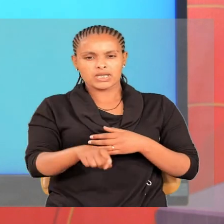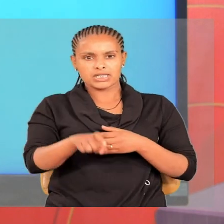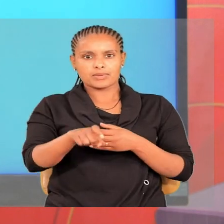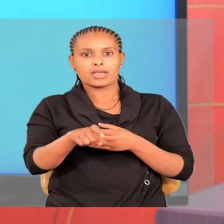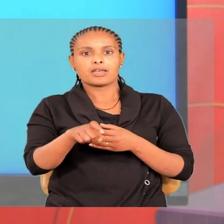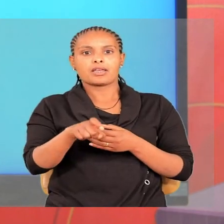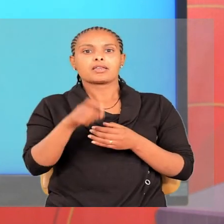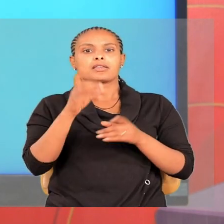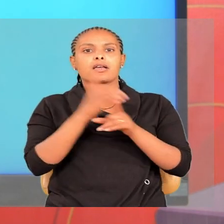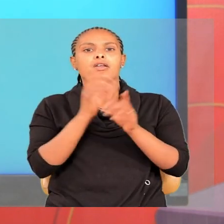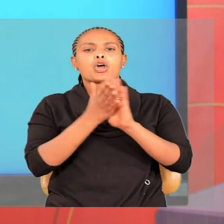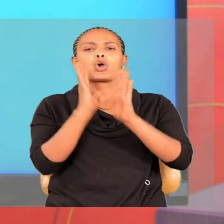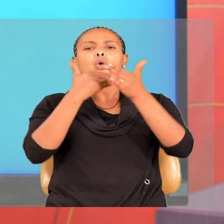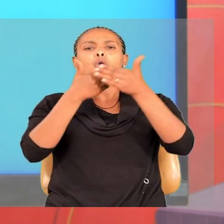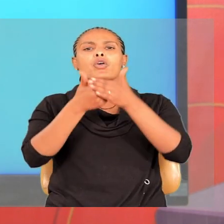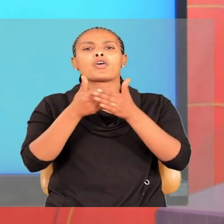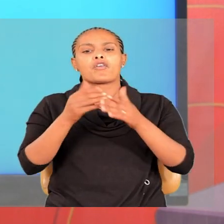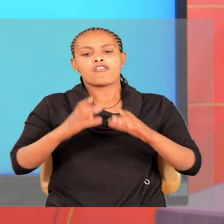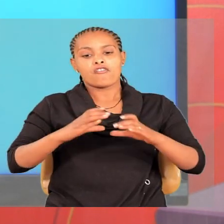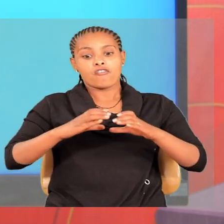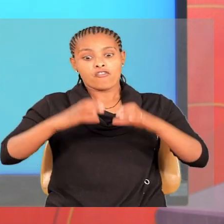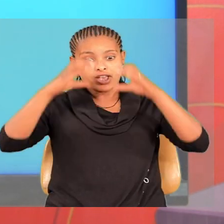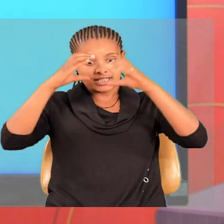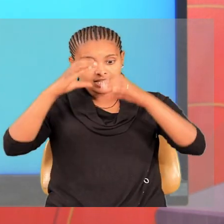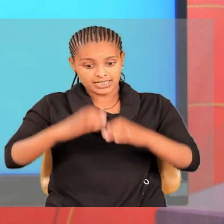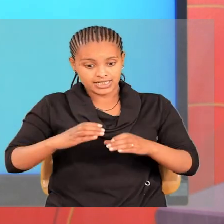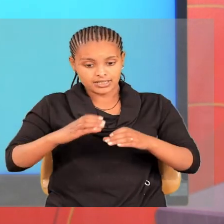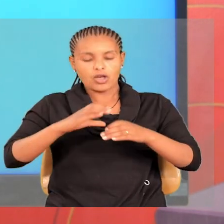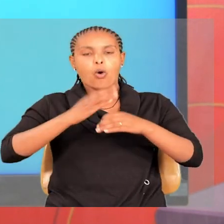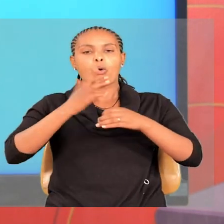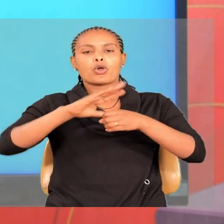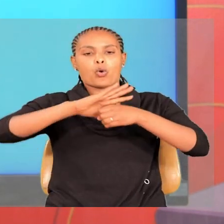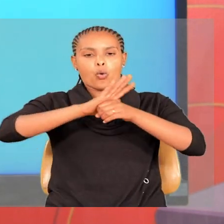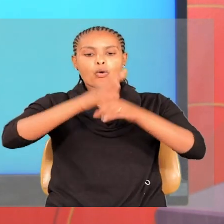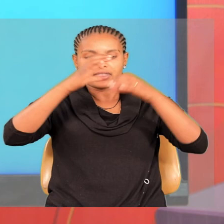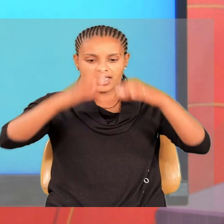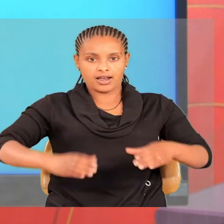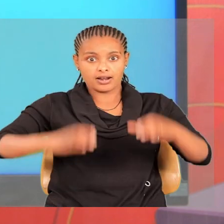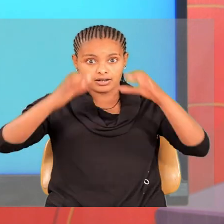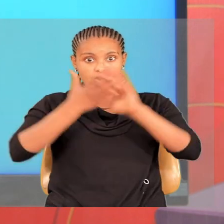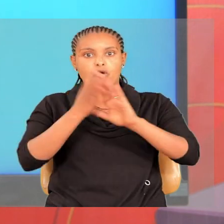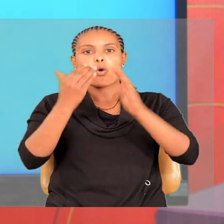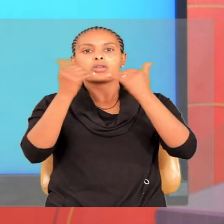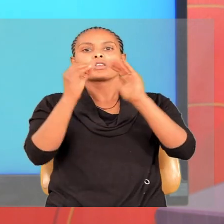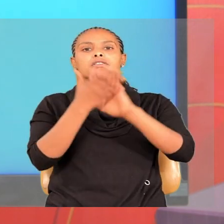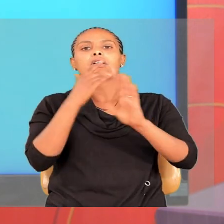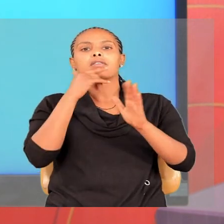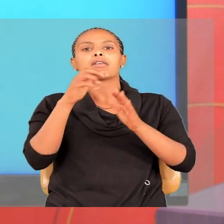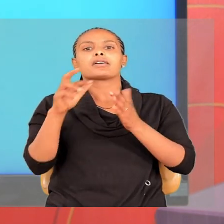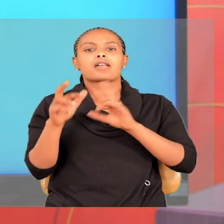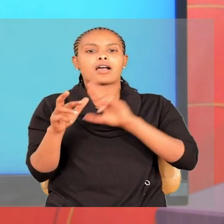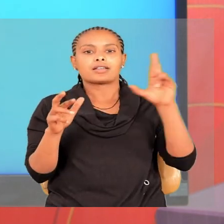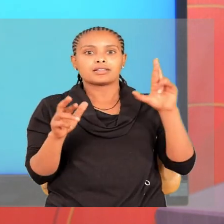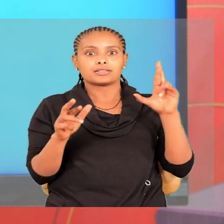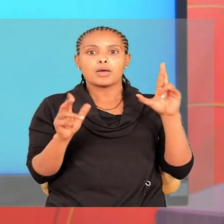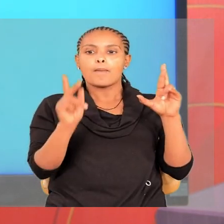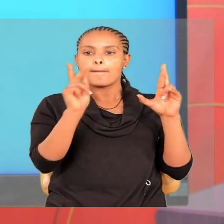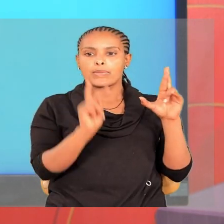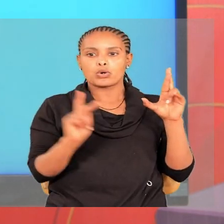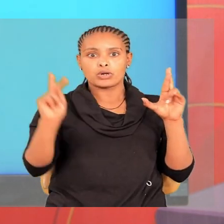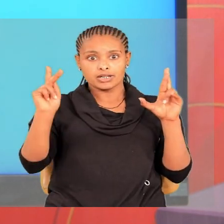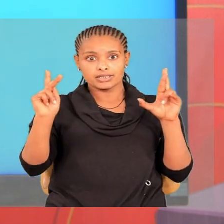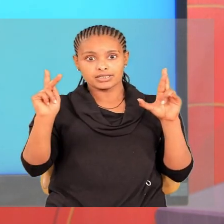take place in a closed vessel, in a closed container. Concentration of reactants